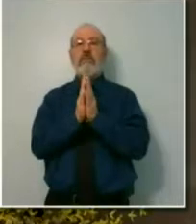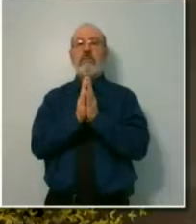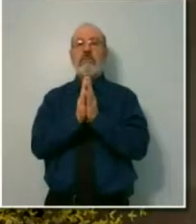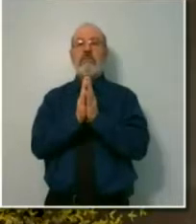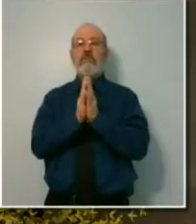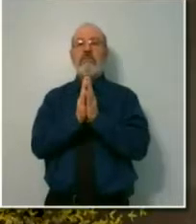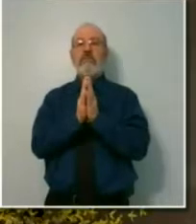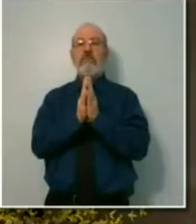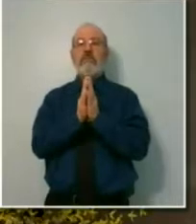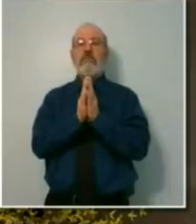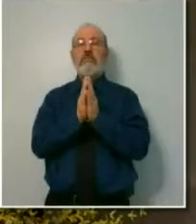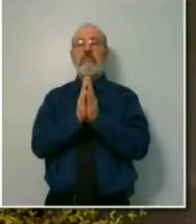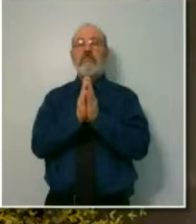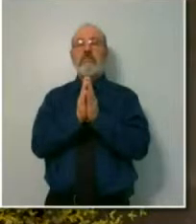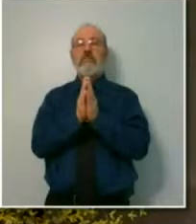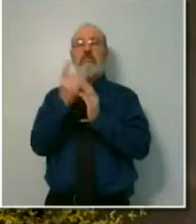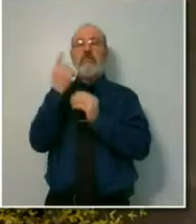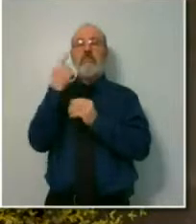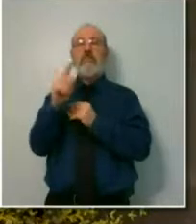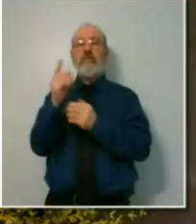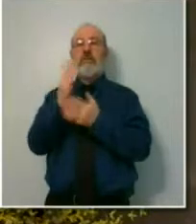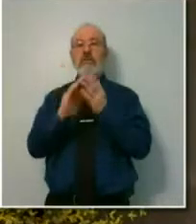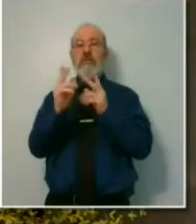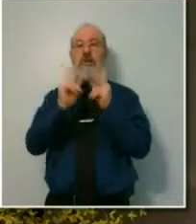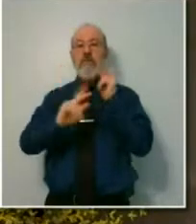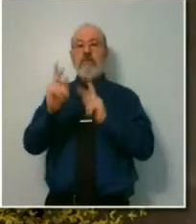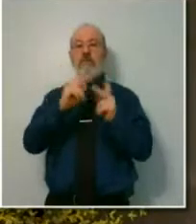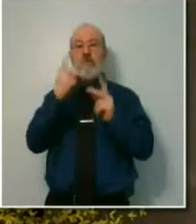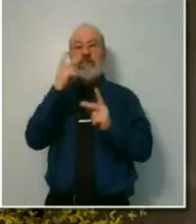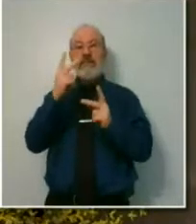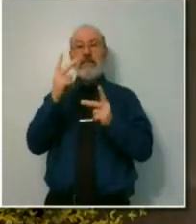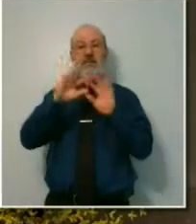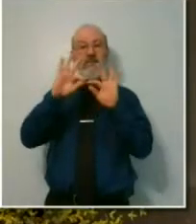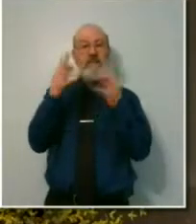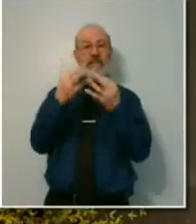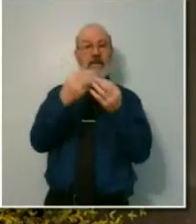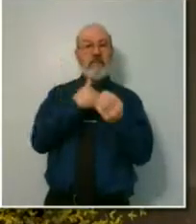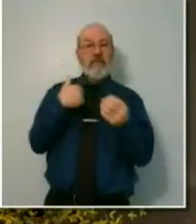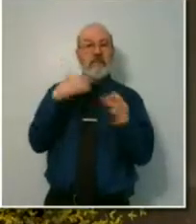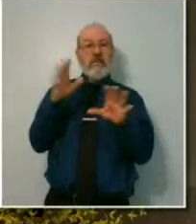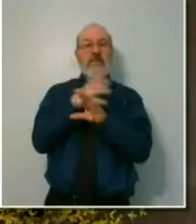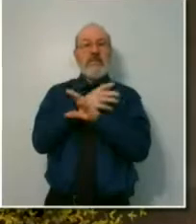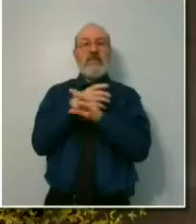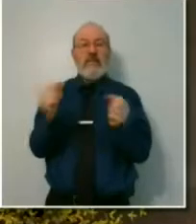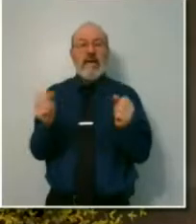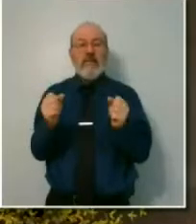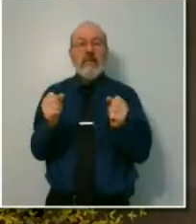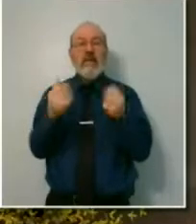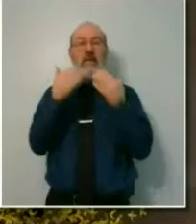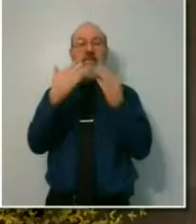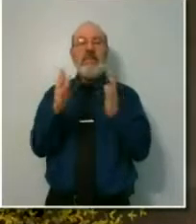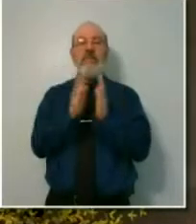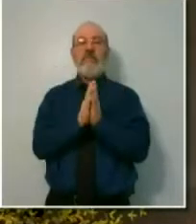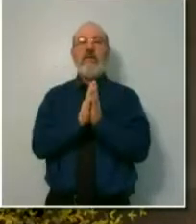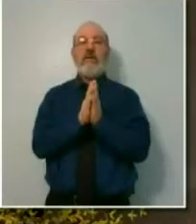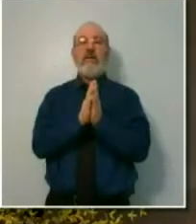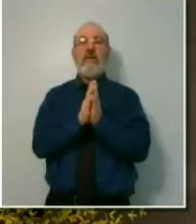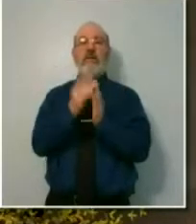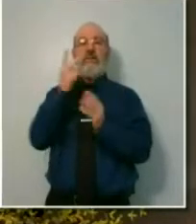on behalf of some of our folks to see their loved ones accept Christ as Savior. Thank you for praying. We've seen the Lord